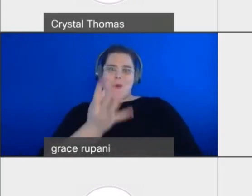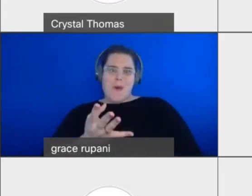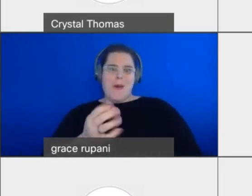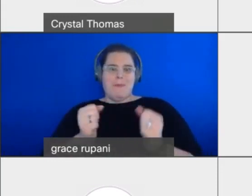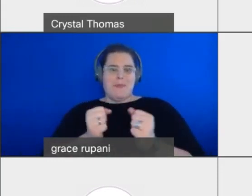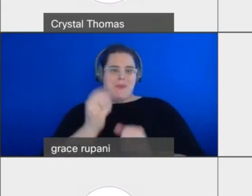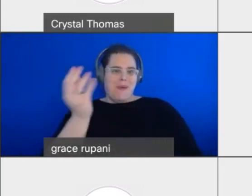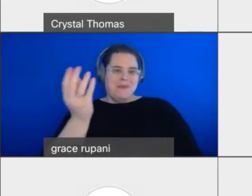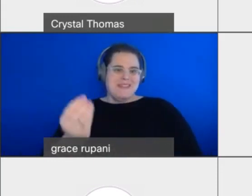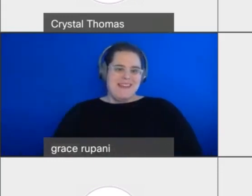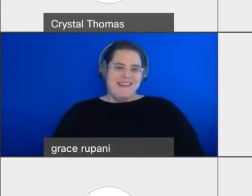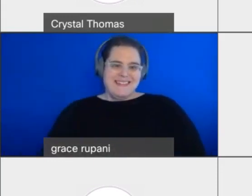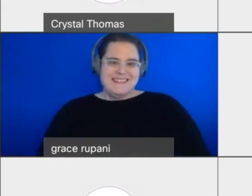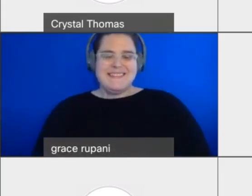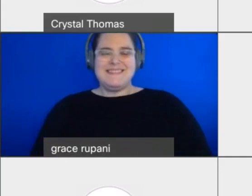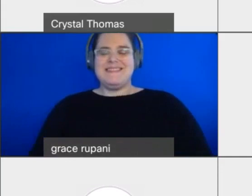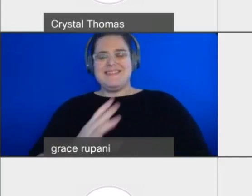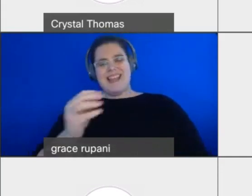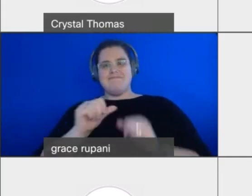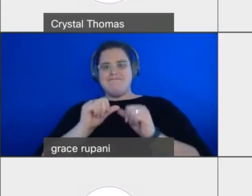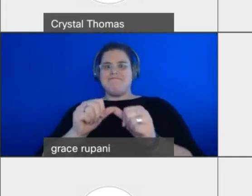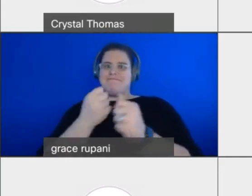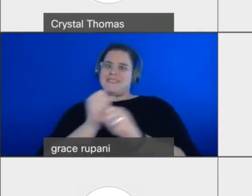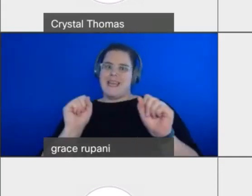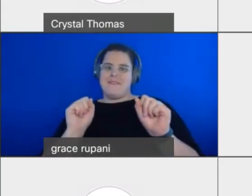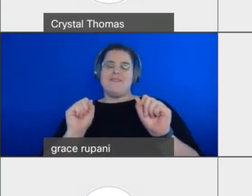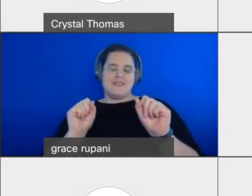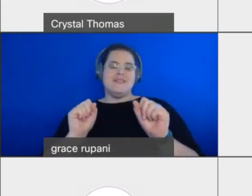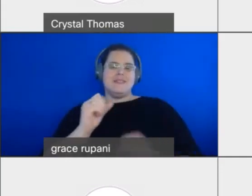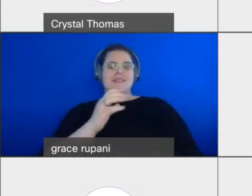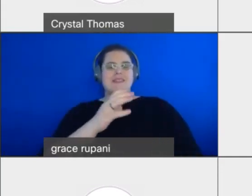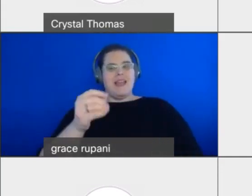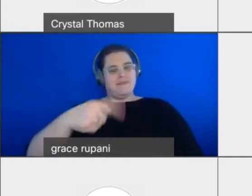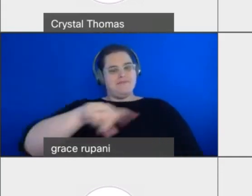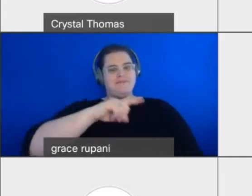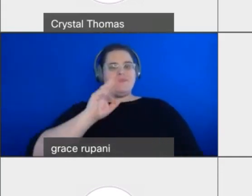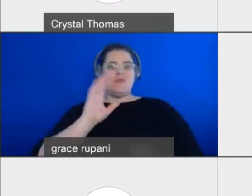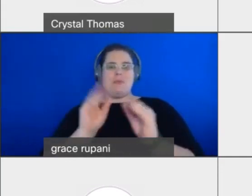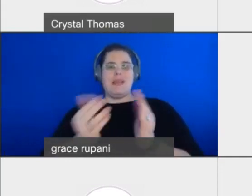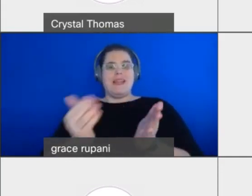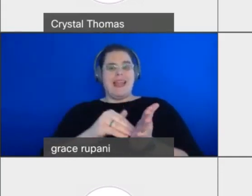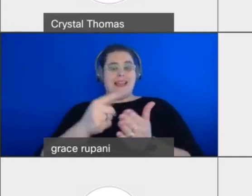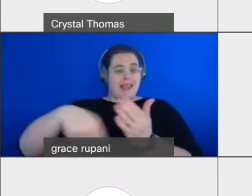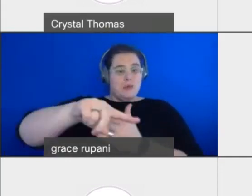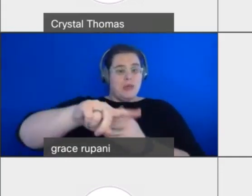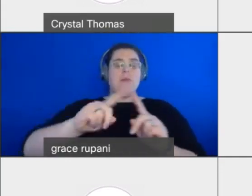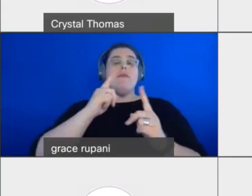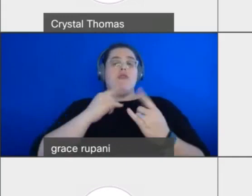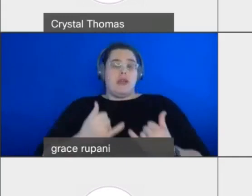and safe. And we will be talking next week. But for now,